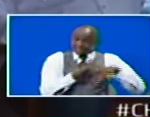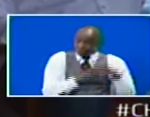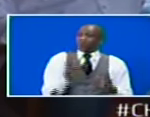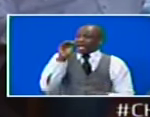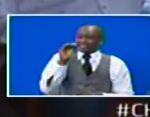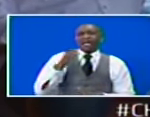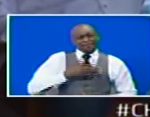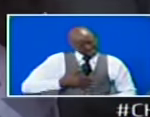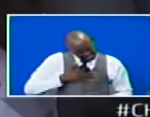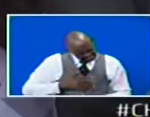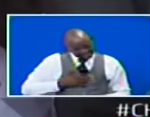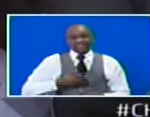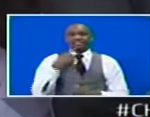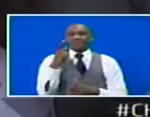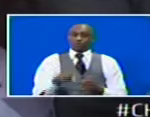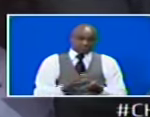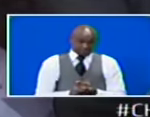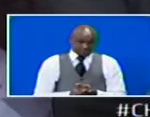waondoe mara moja.